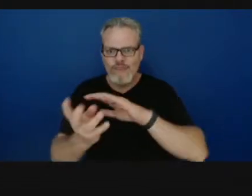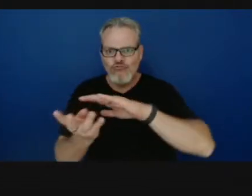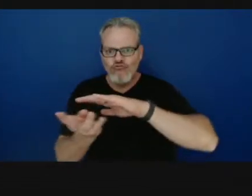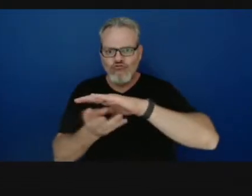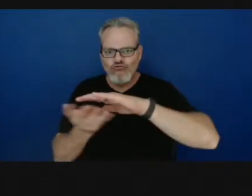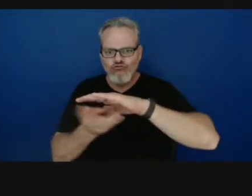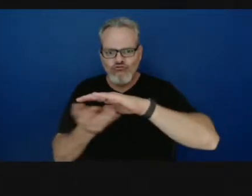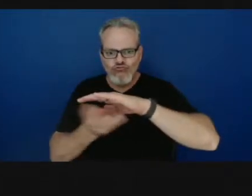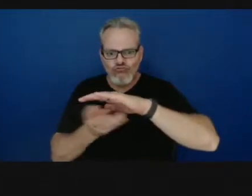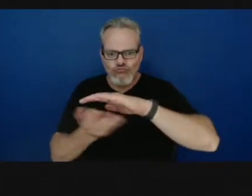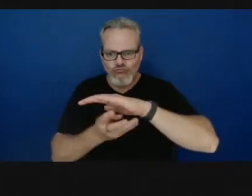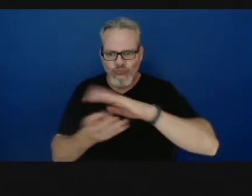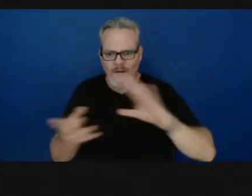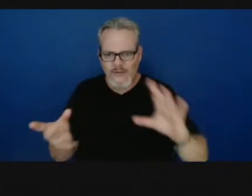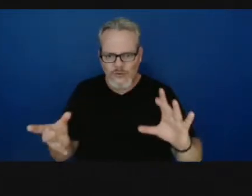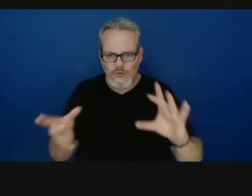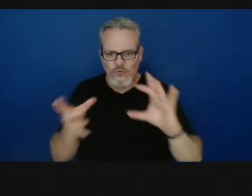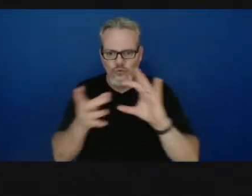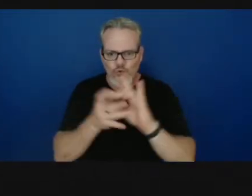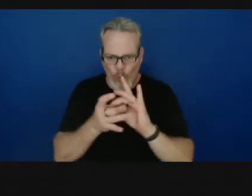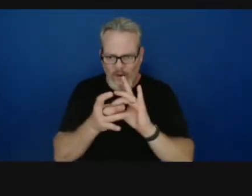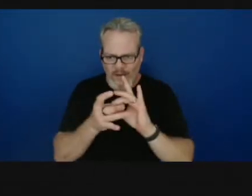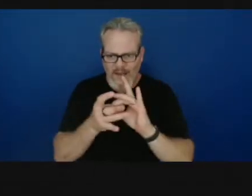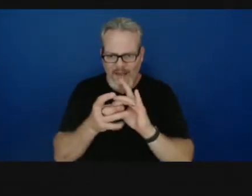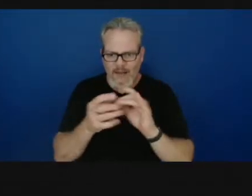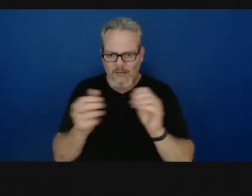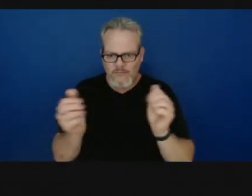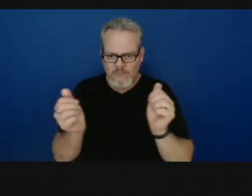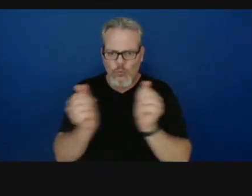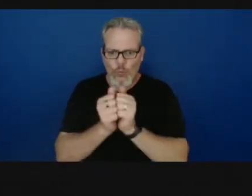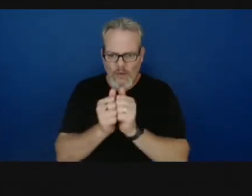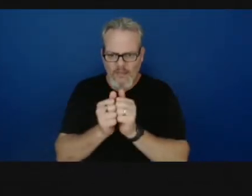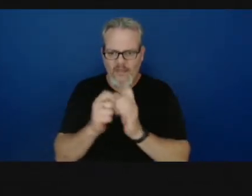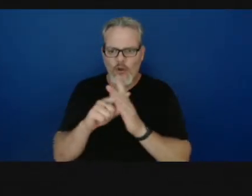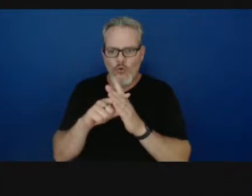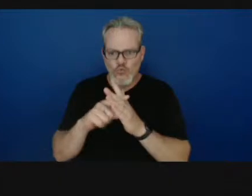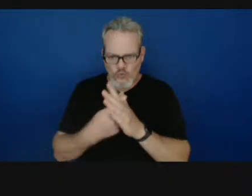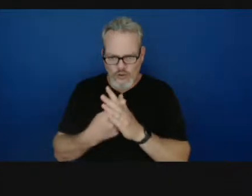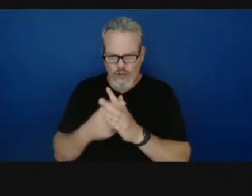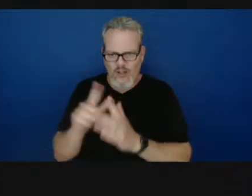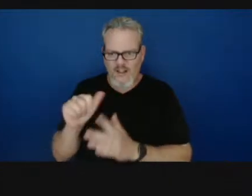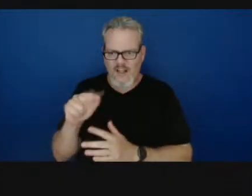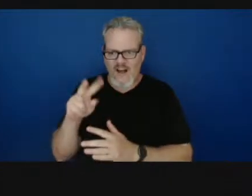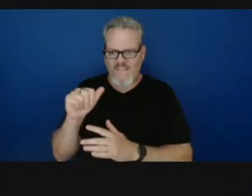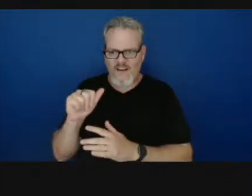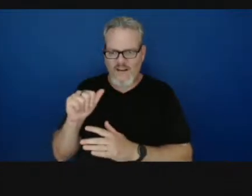before rejoining with the original lava channel around the bend.